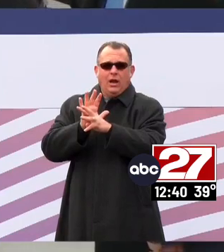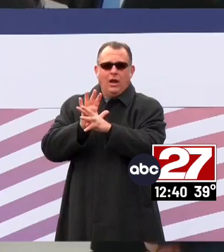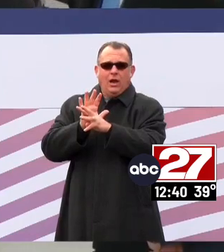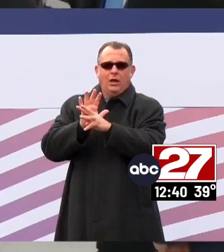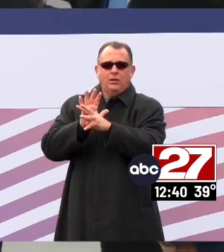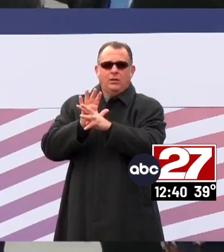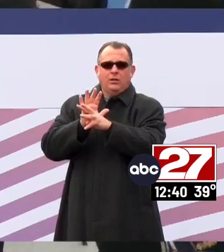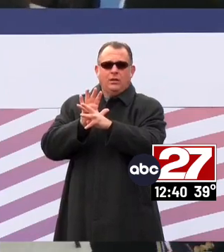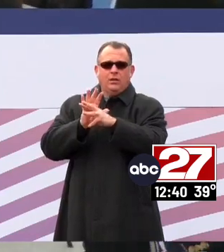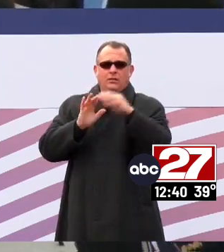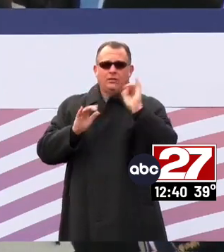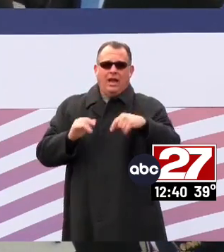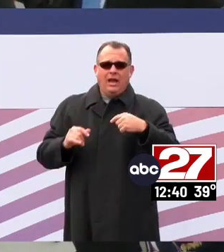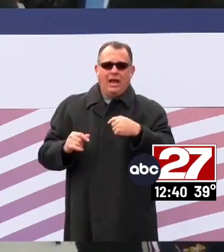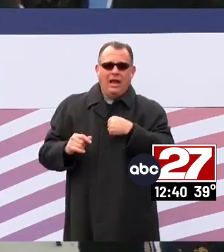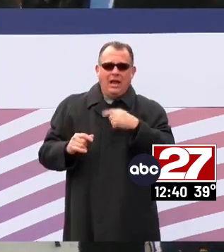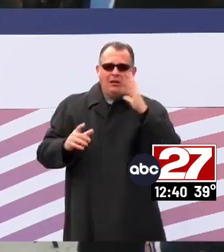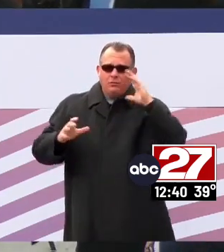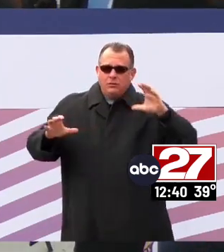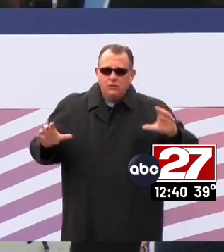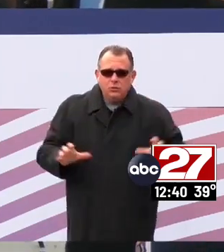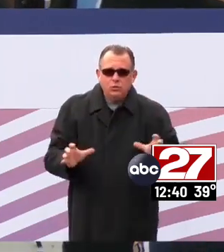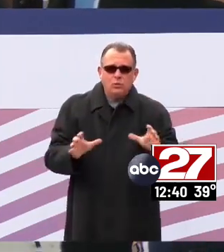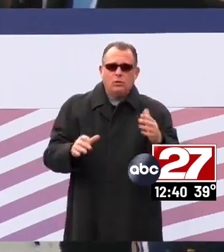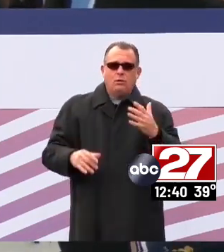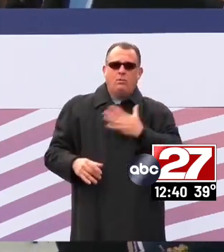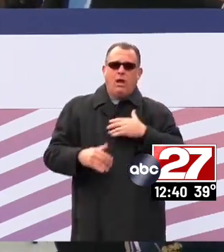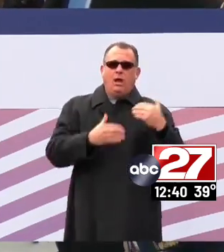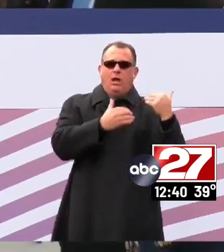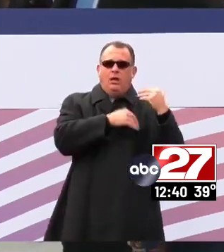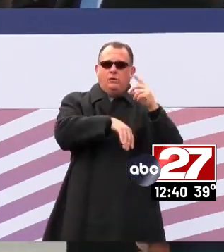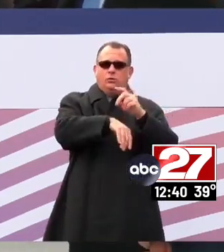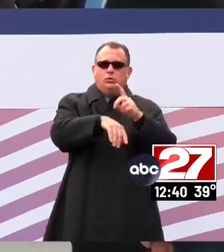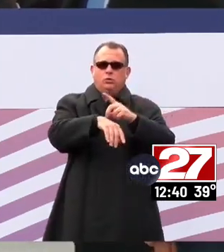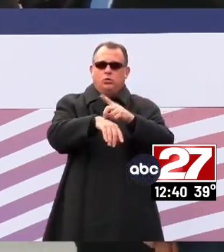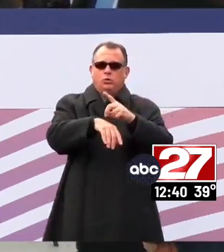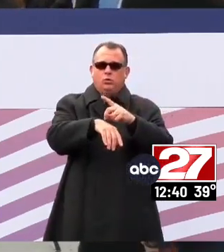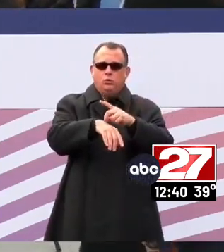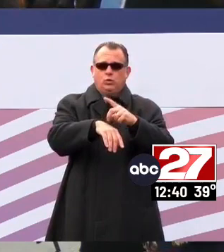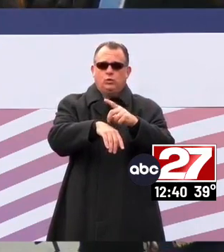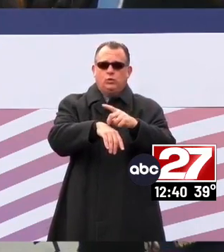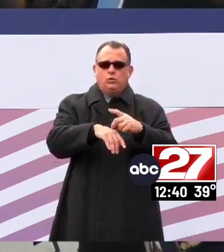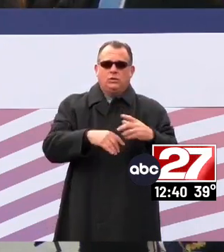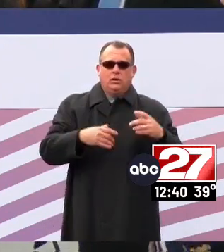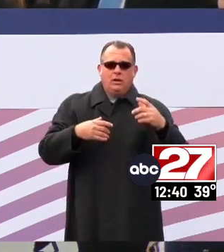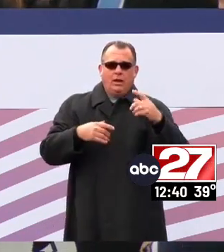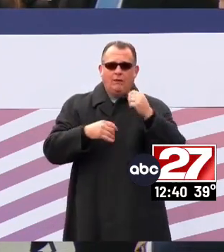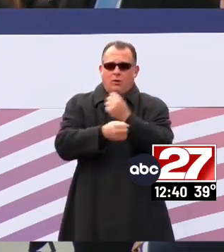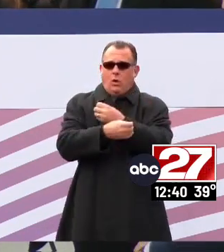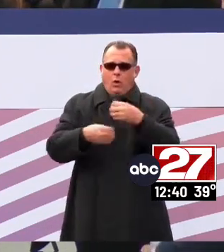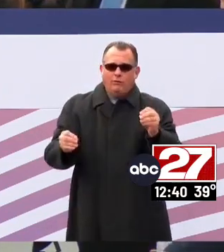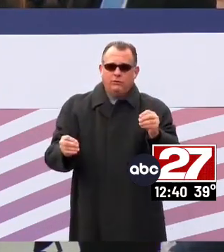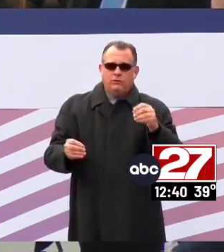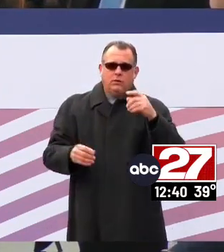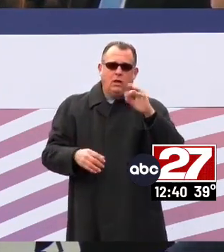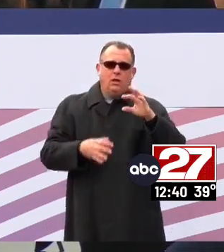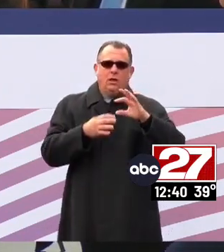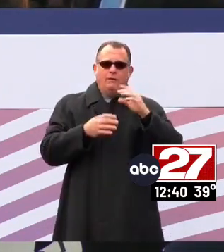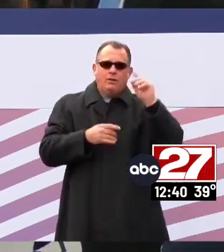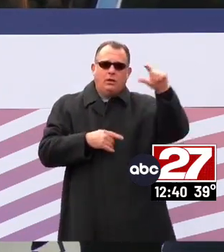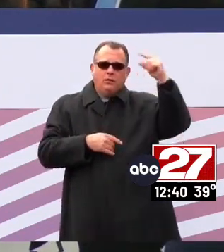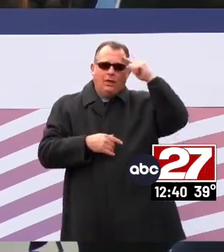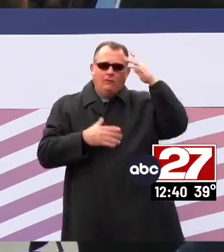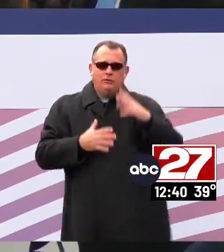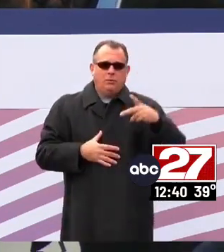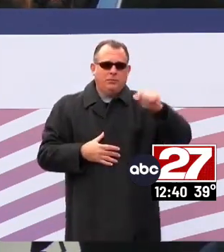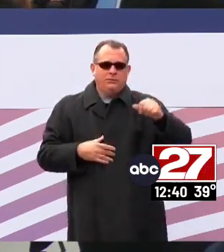I will discharge my duties. And that I will discharge my duties. Of the office of Governor of Pennsylvania.